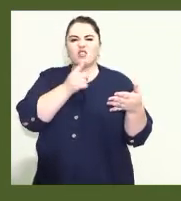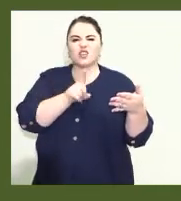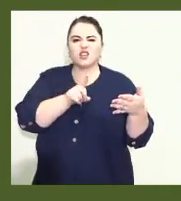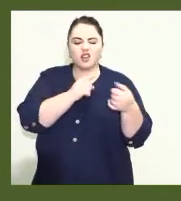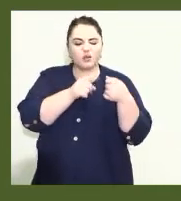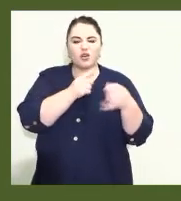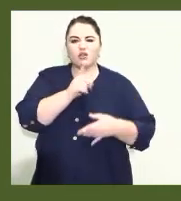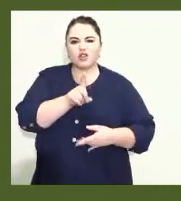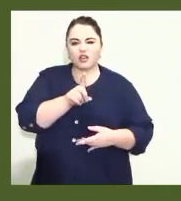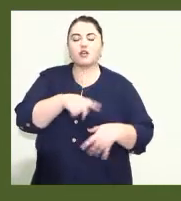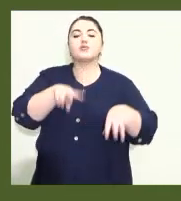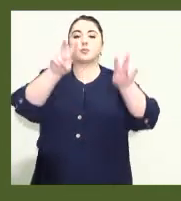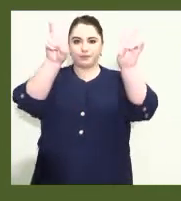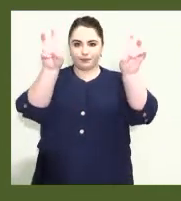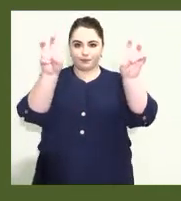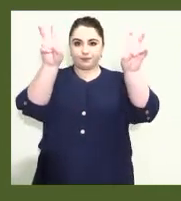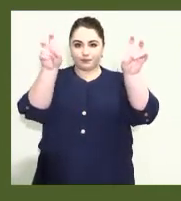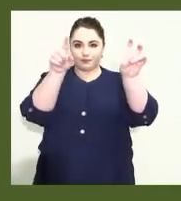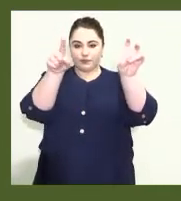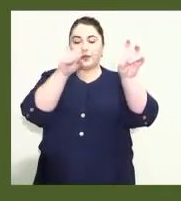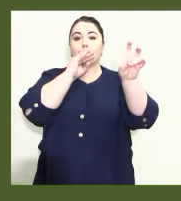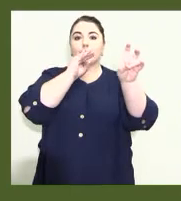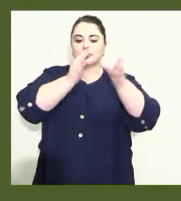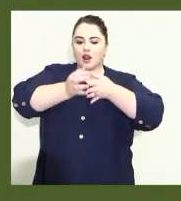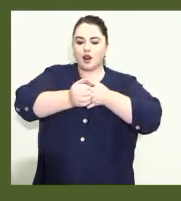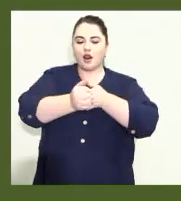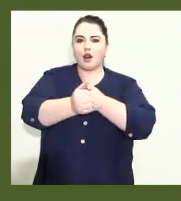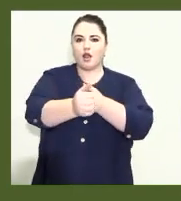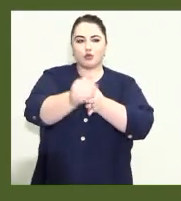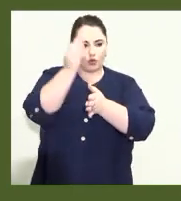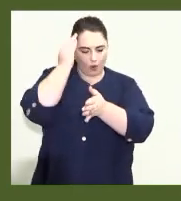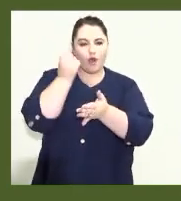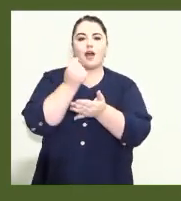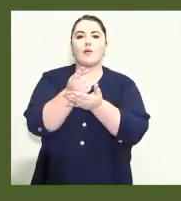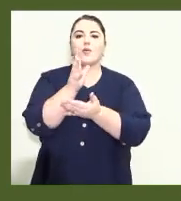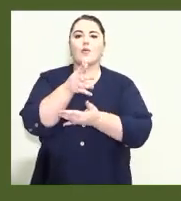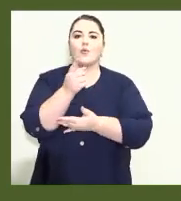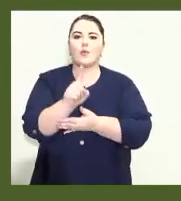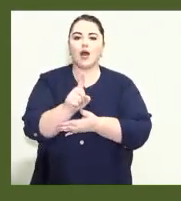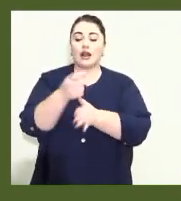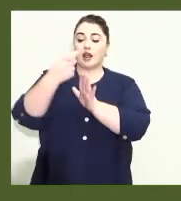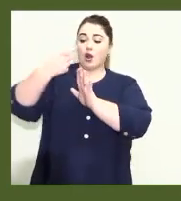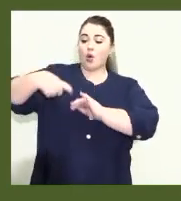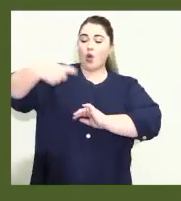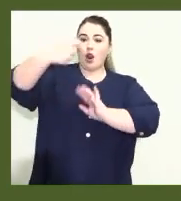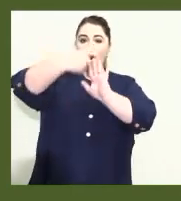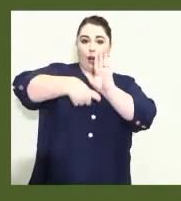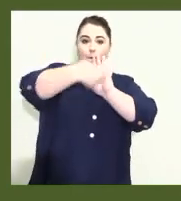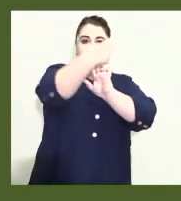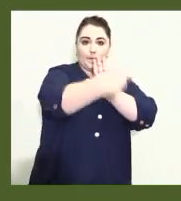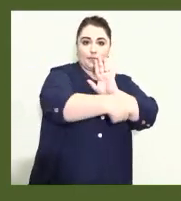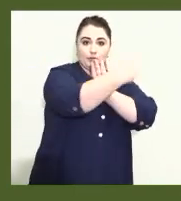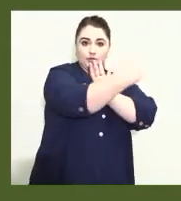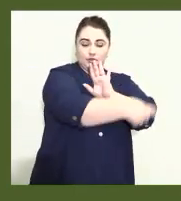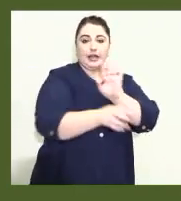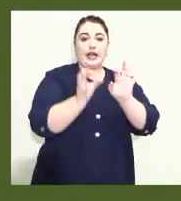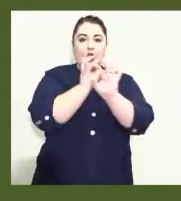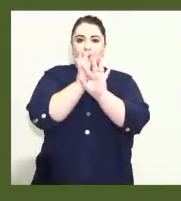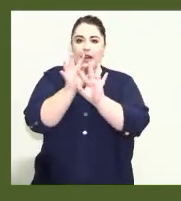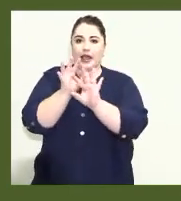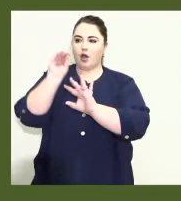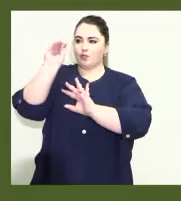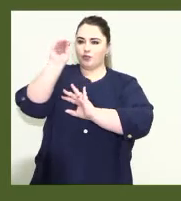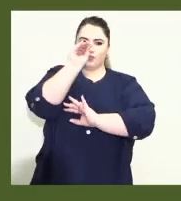all about? So if you have a heading, it gives direction to what's happening here. Then your columns must be clearly labeled.